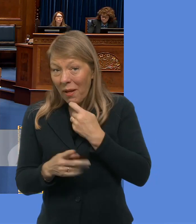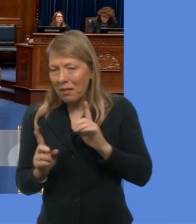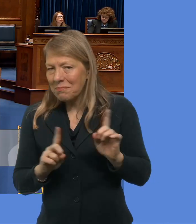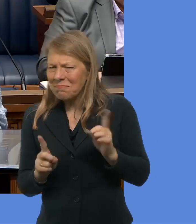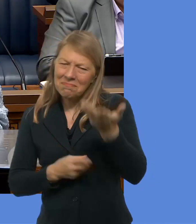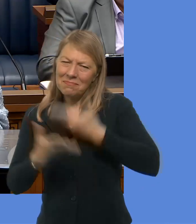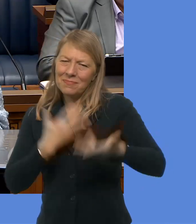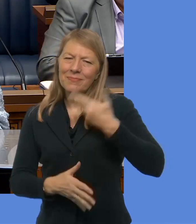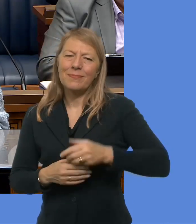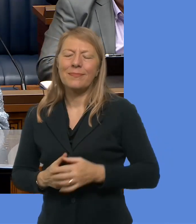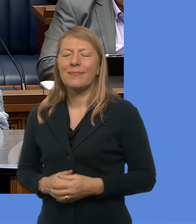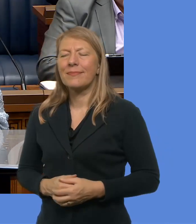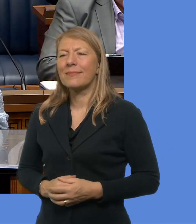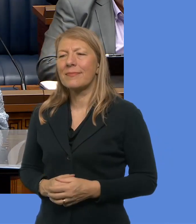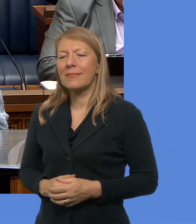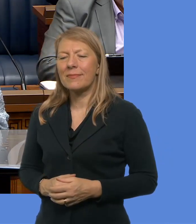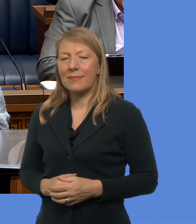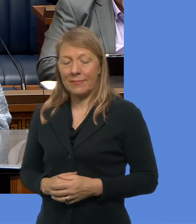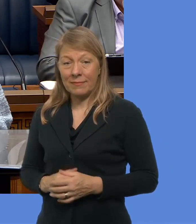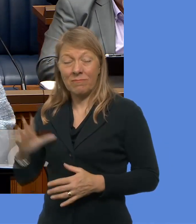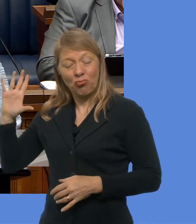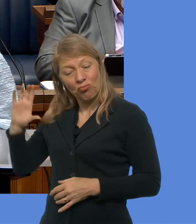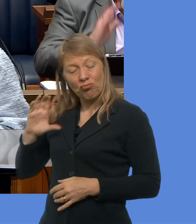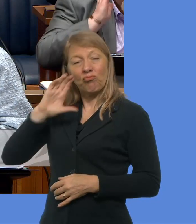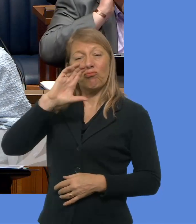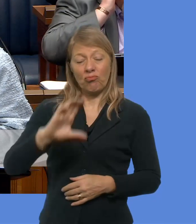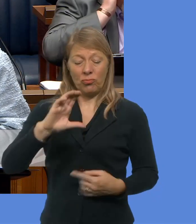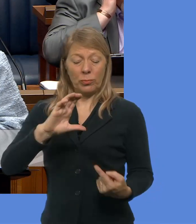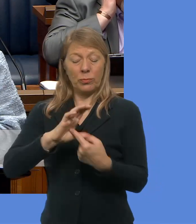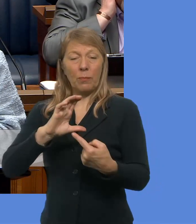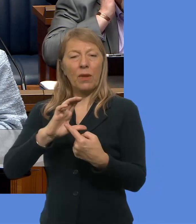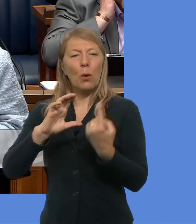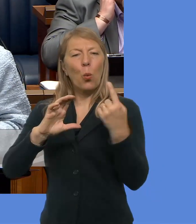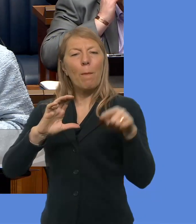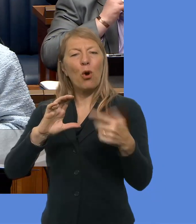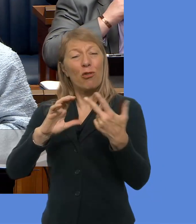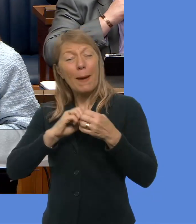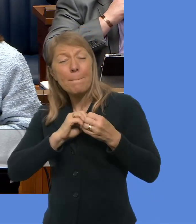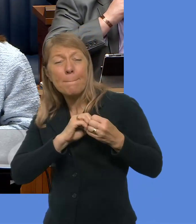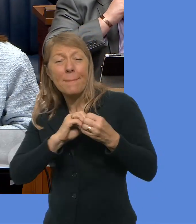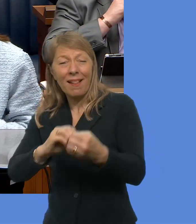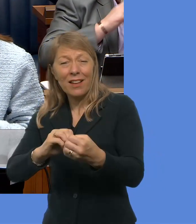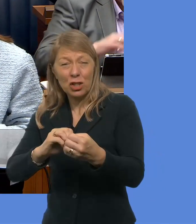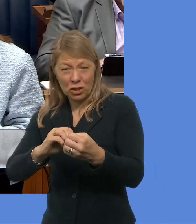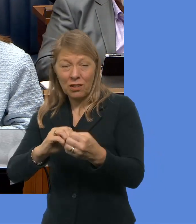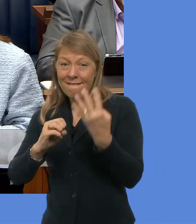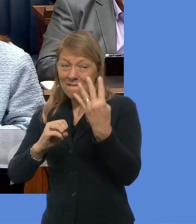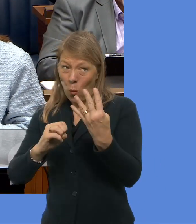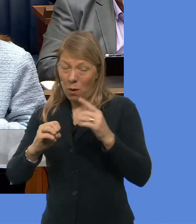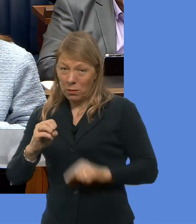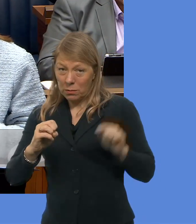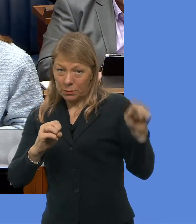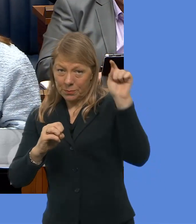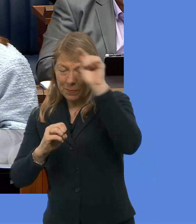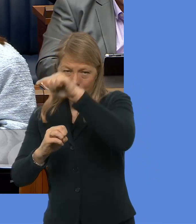So the £1.3 billion investment in the 4 city and growth deals will support significant shifts in many of our